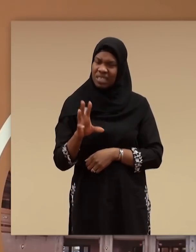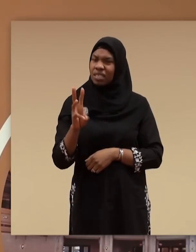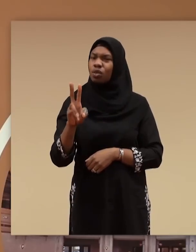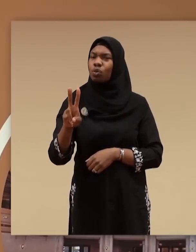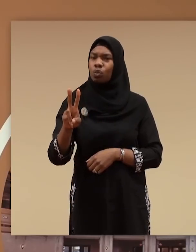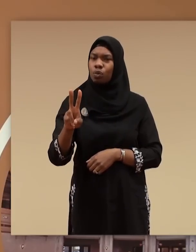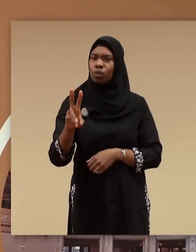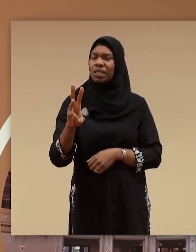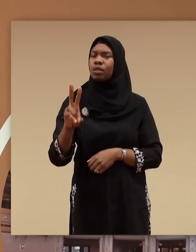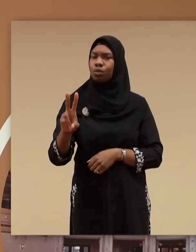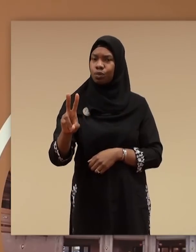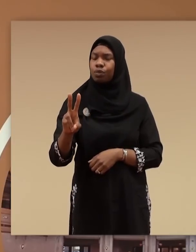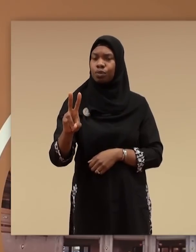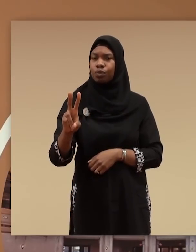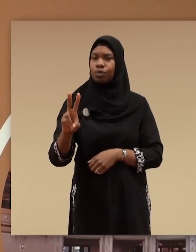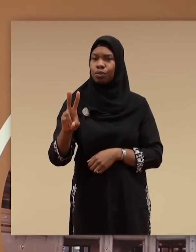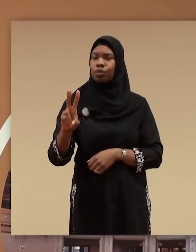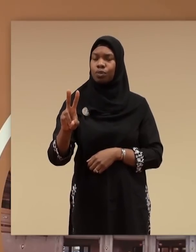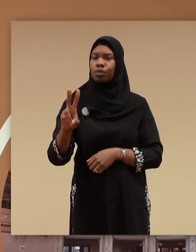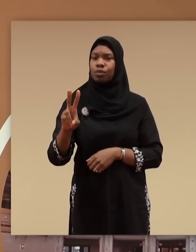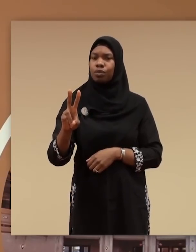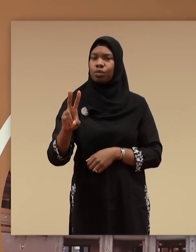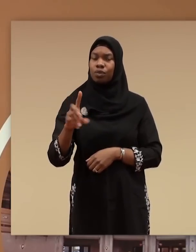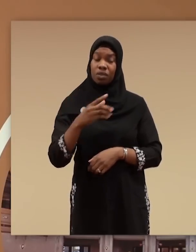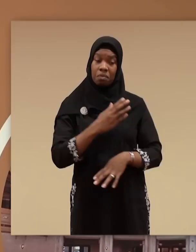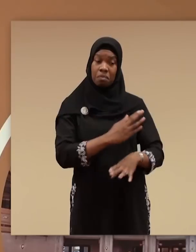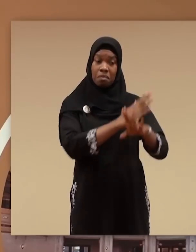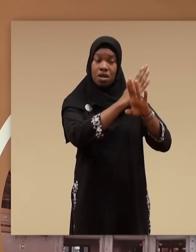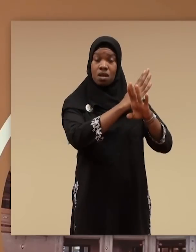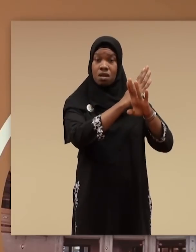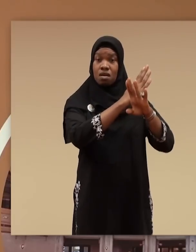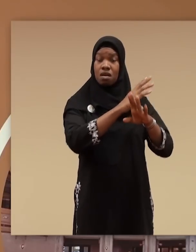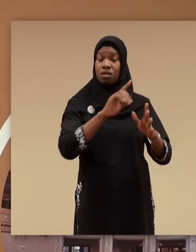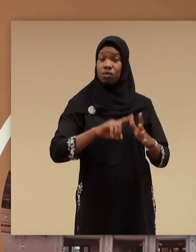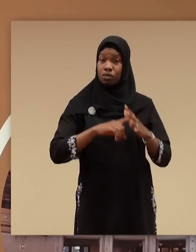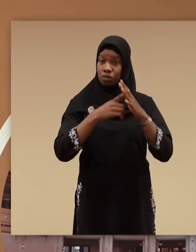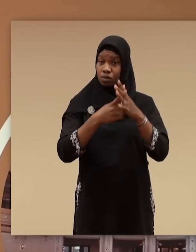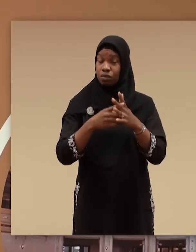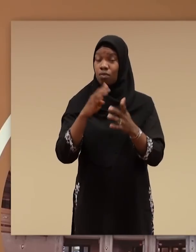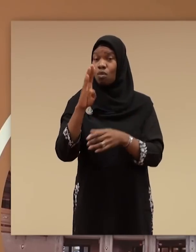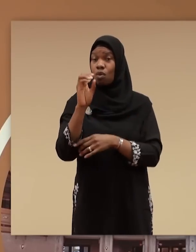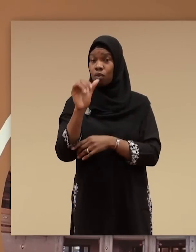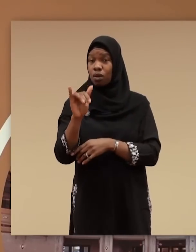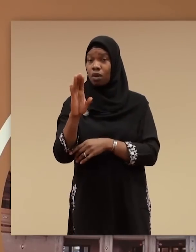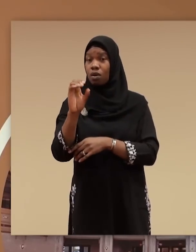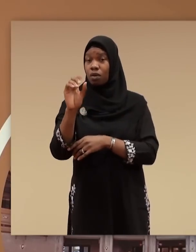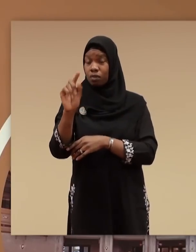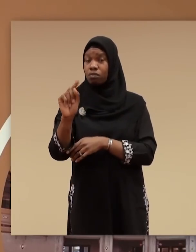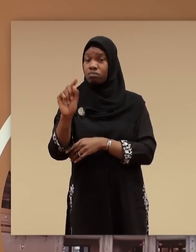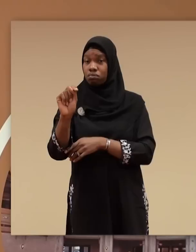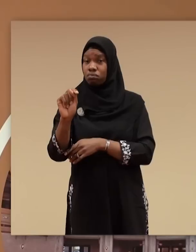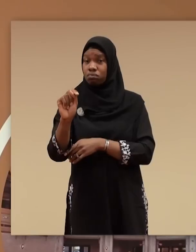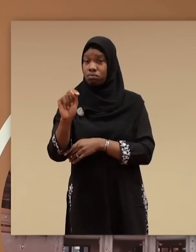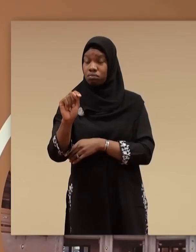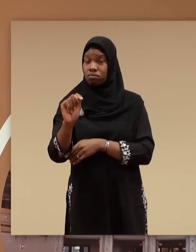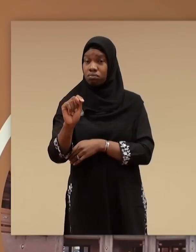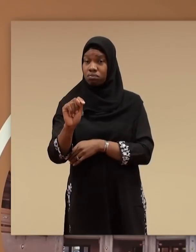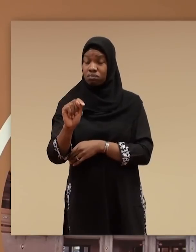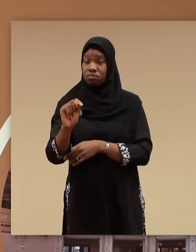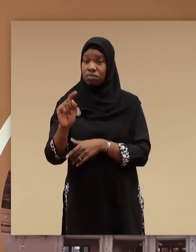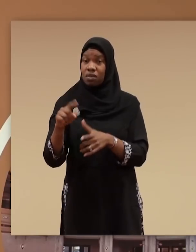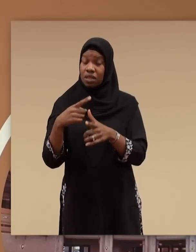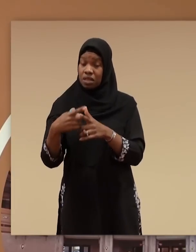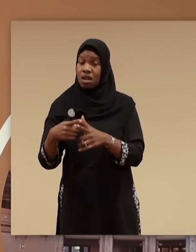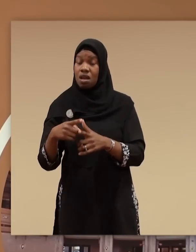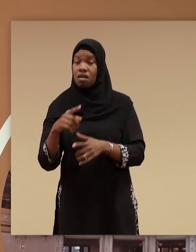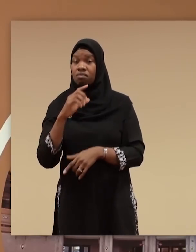62 years of age when the blockade started, and she was 65 when the blockade ended.